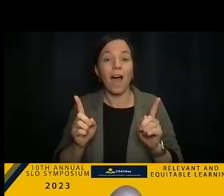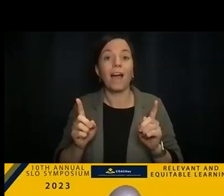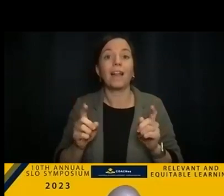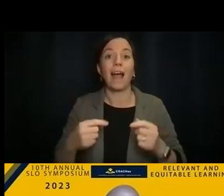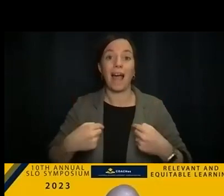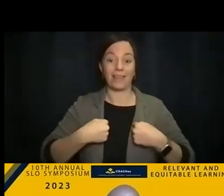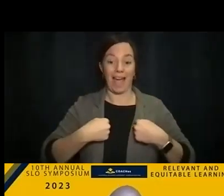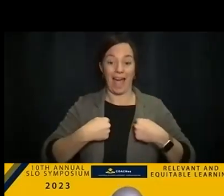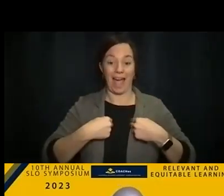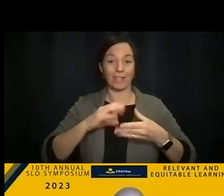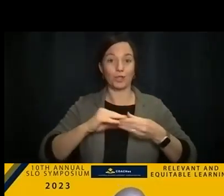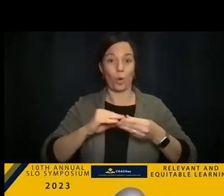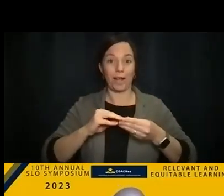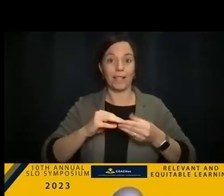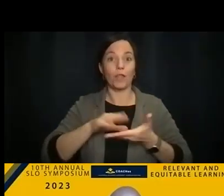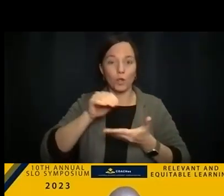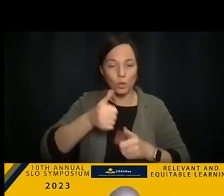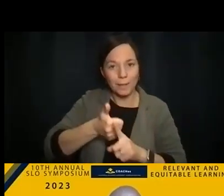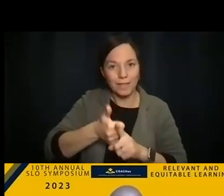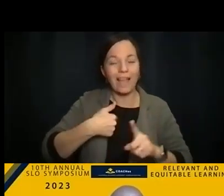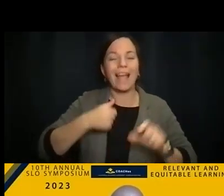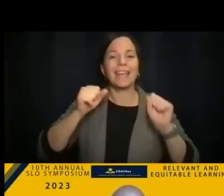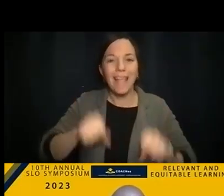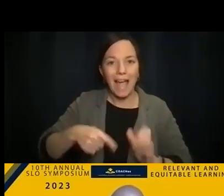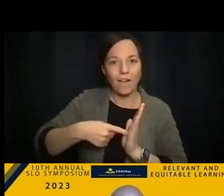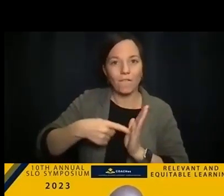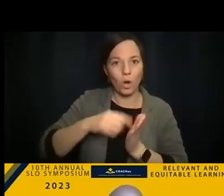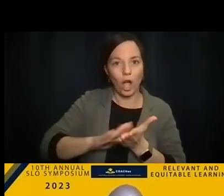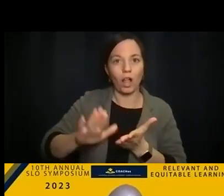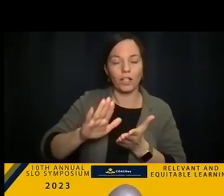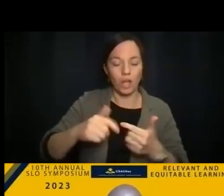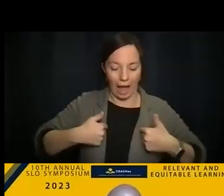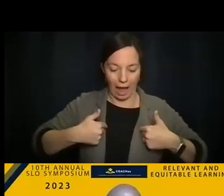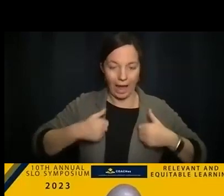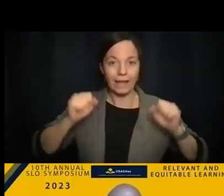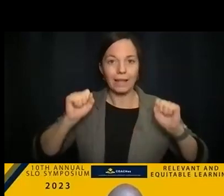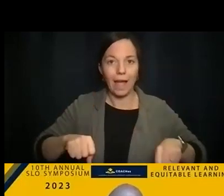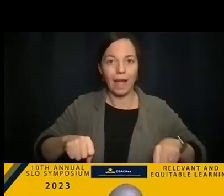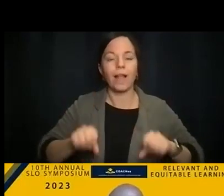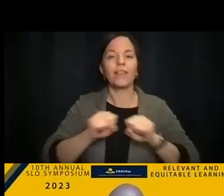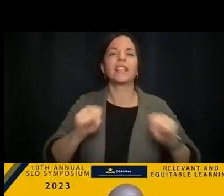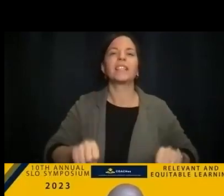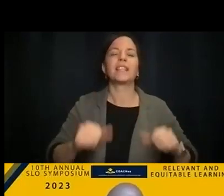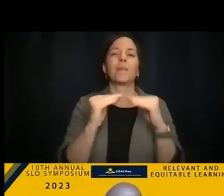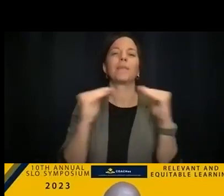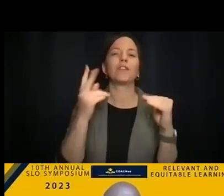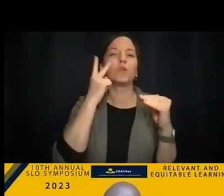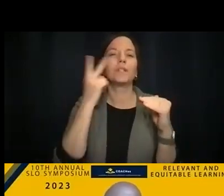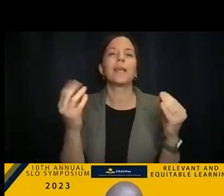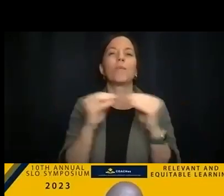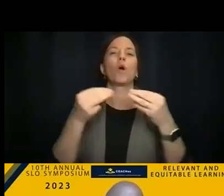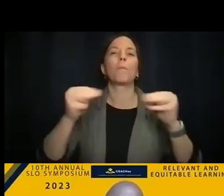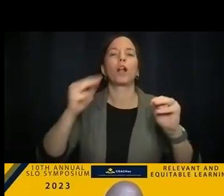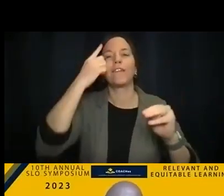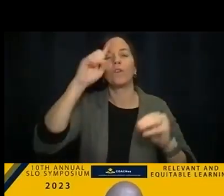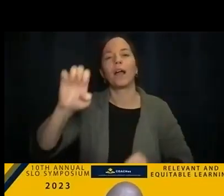I stories, the students themselves. You're starting to see at the system level, at least, more marketing across ethnic groups.